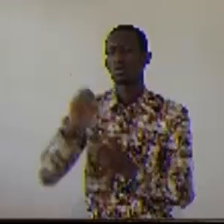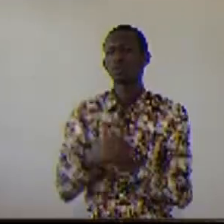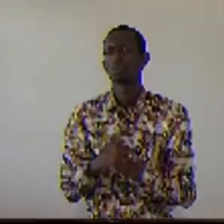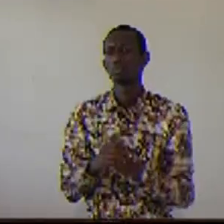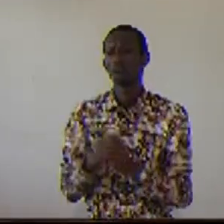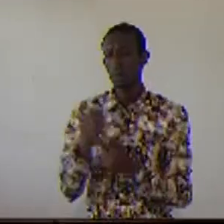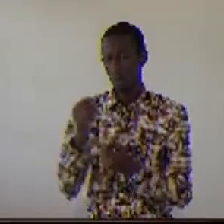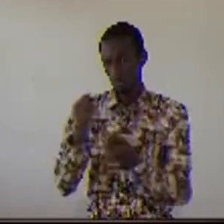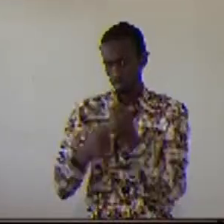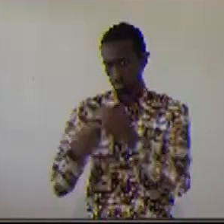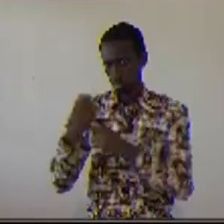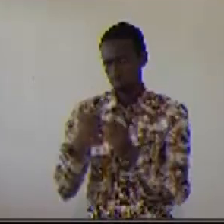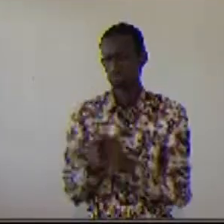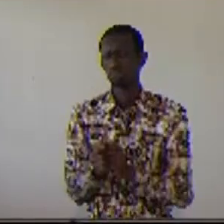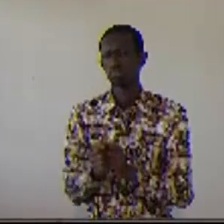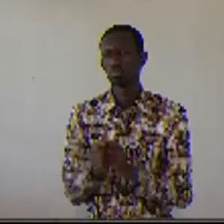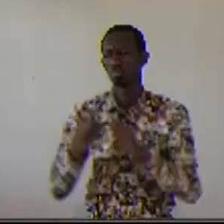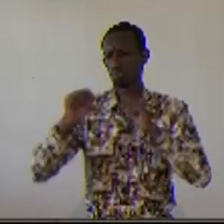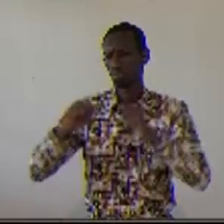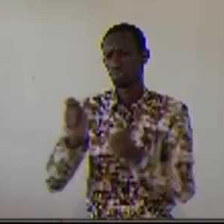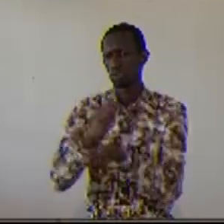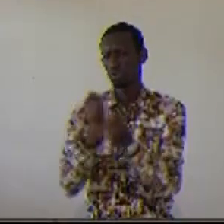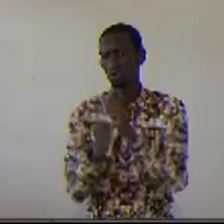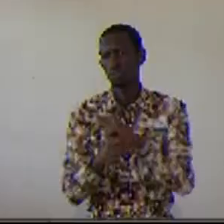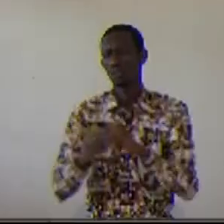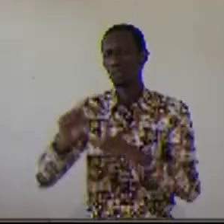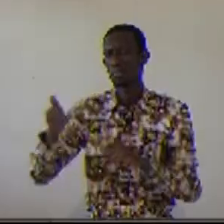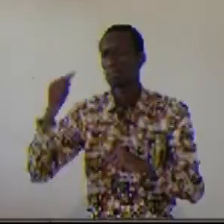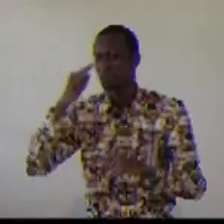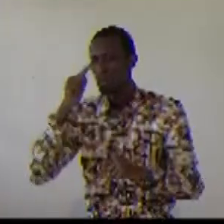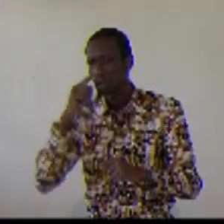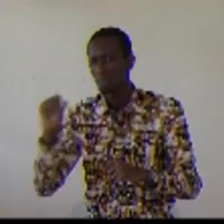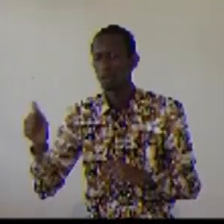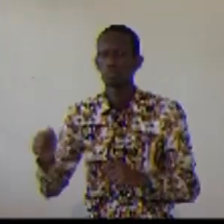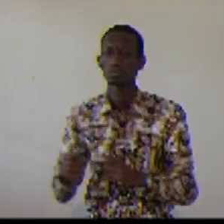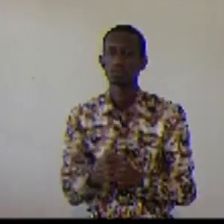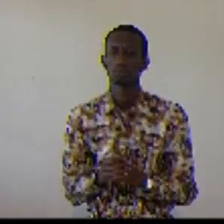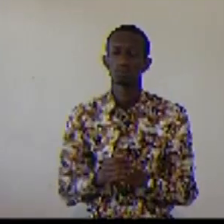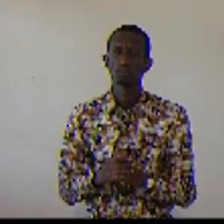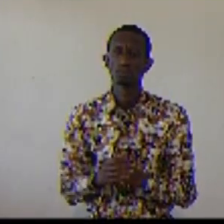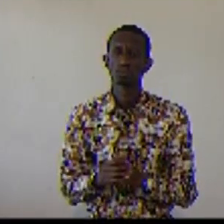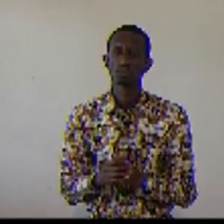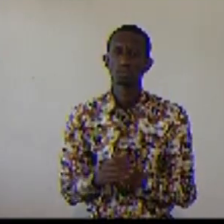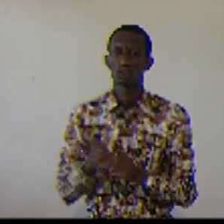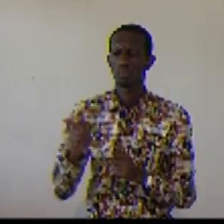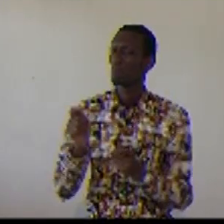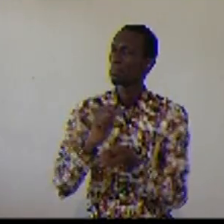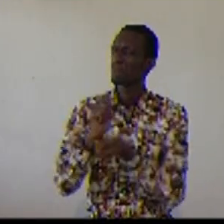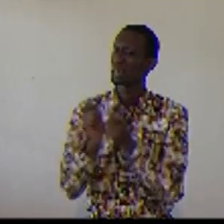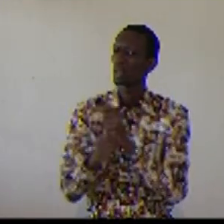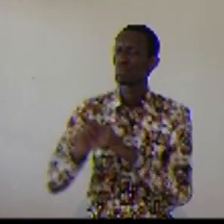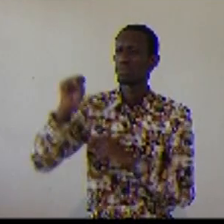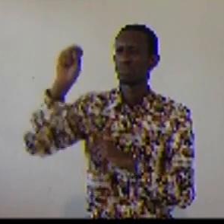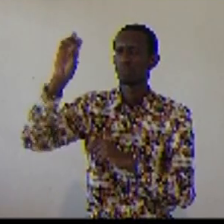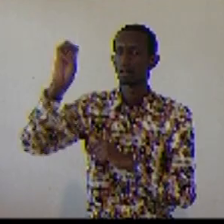pure air contains some other substances. That makes another sense that